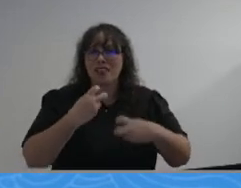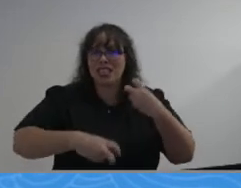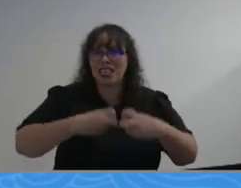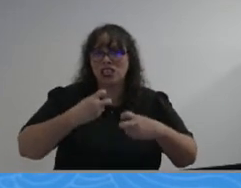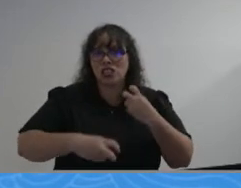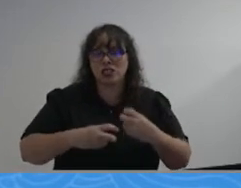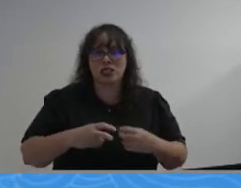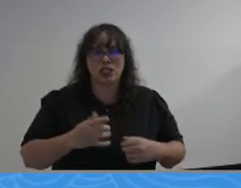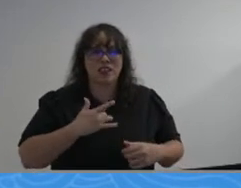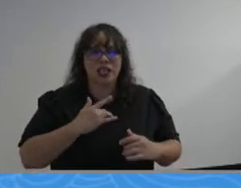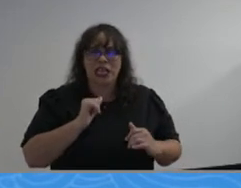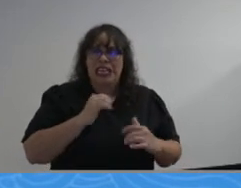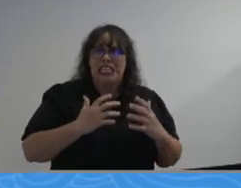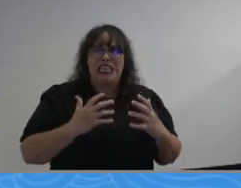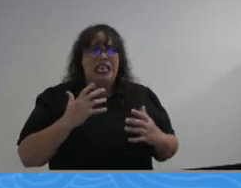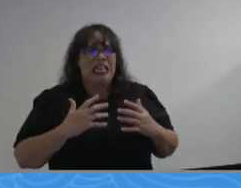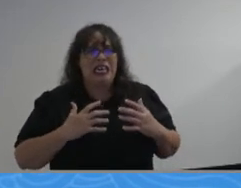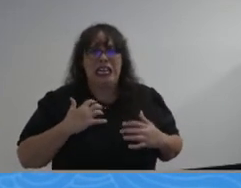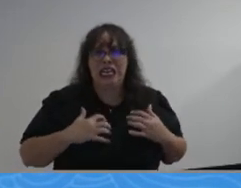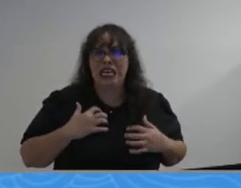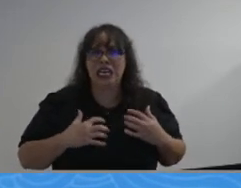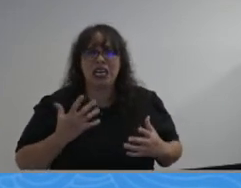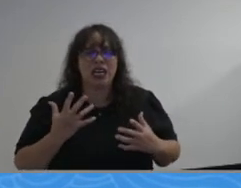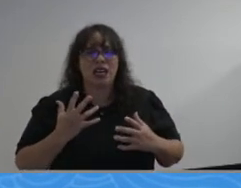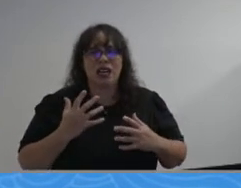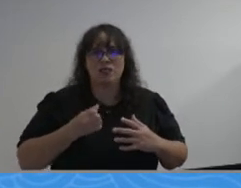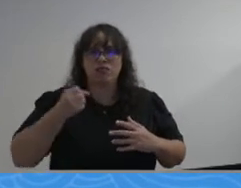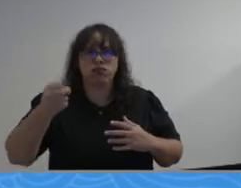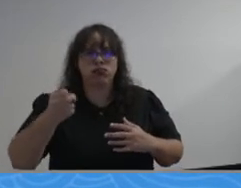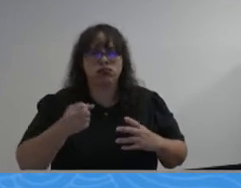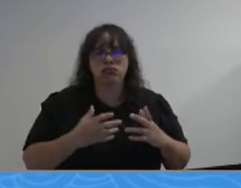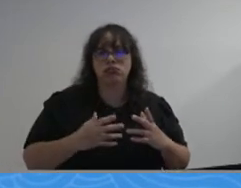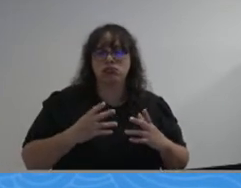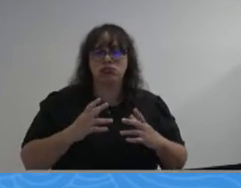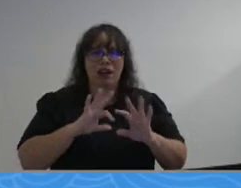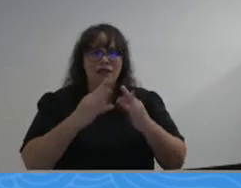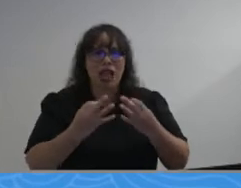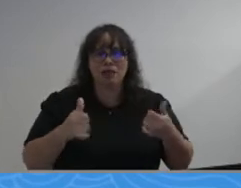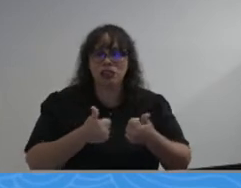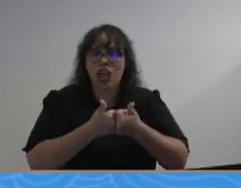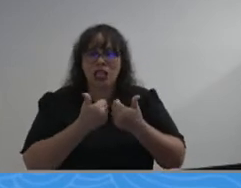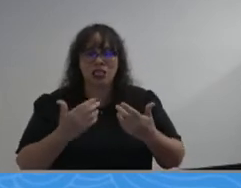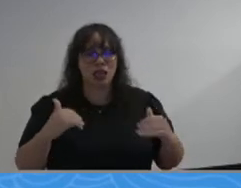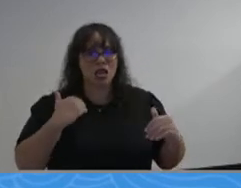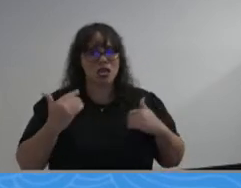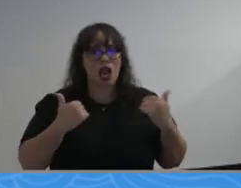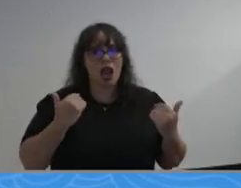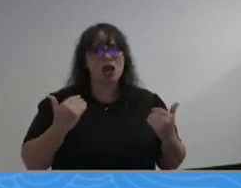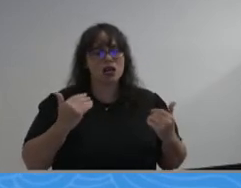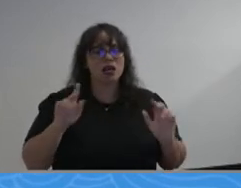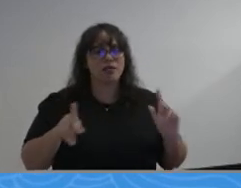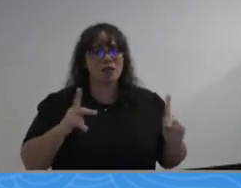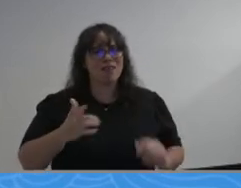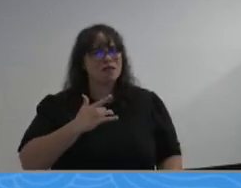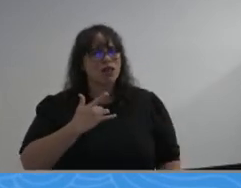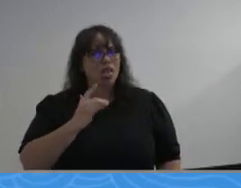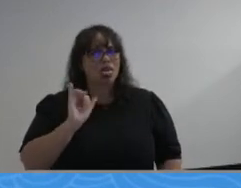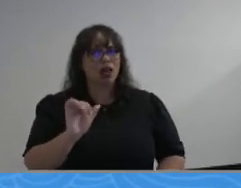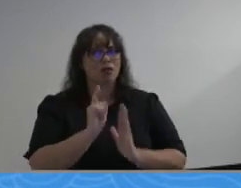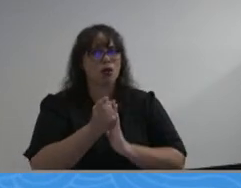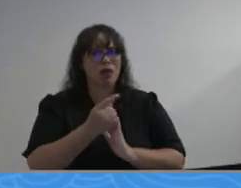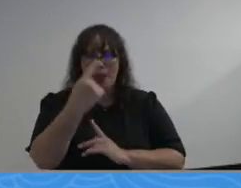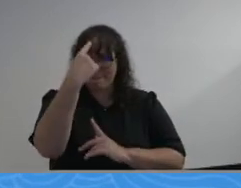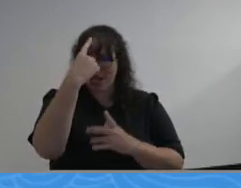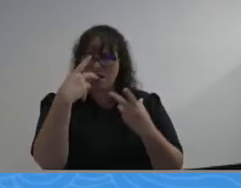around uncertainty, issues around displacement, issues around family challenges, that our young people are going to feel the effects of those moments.